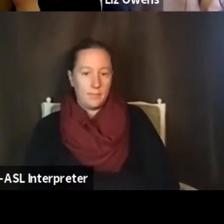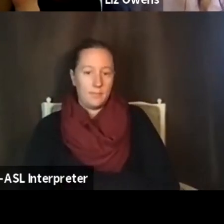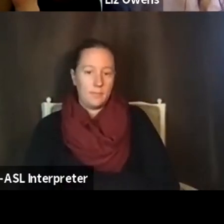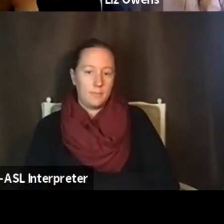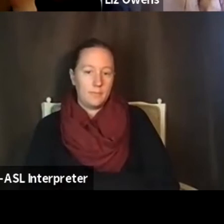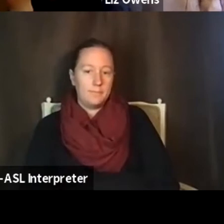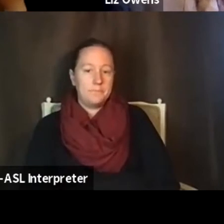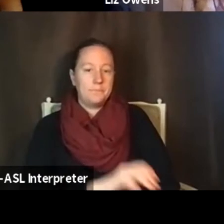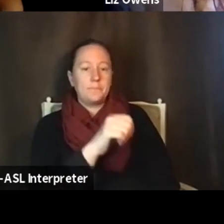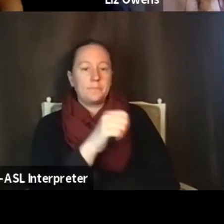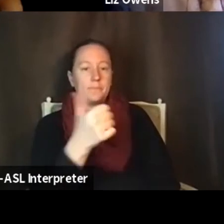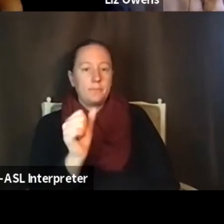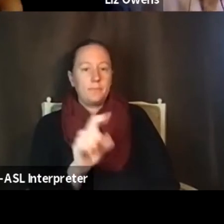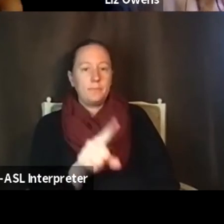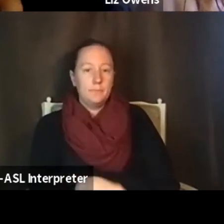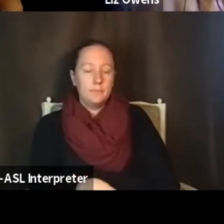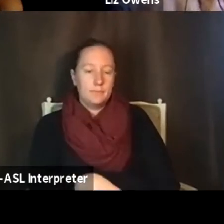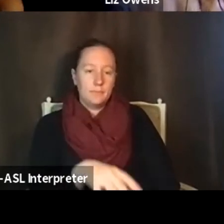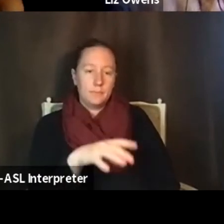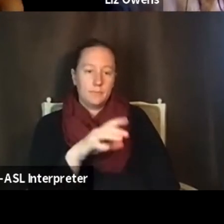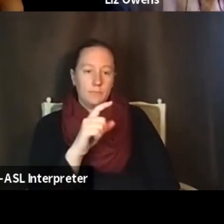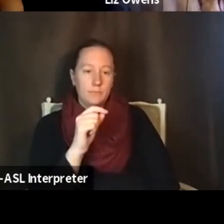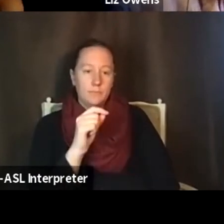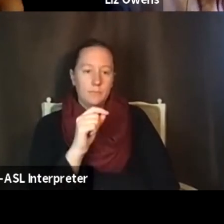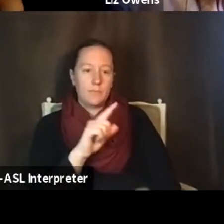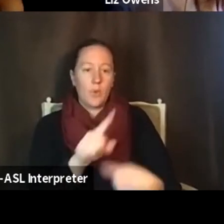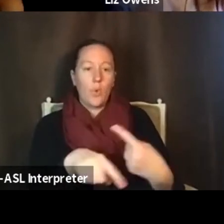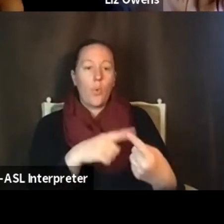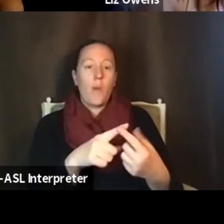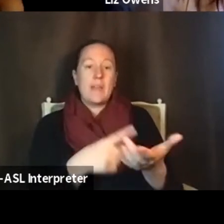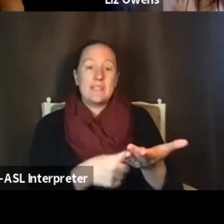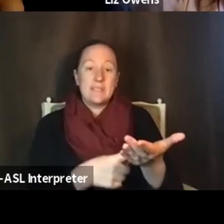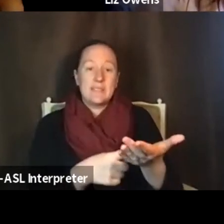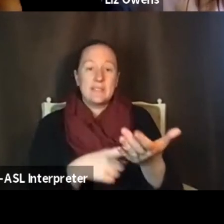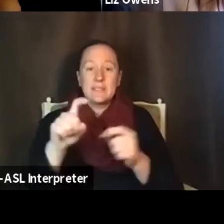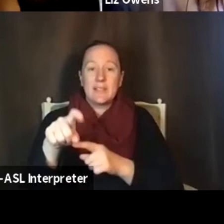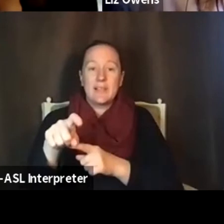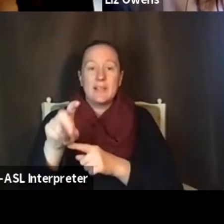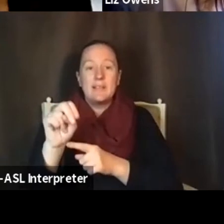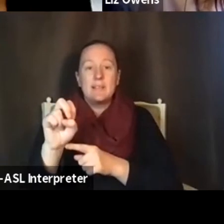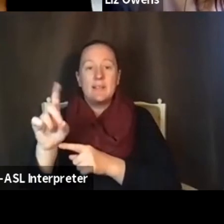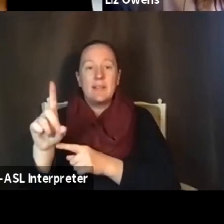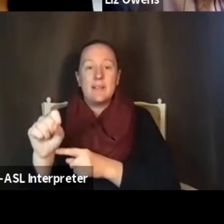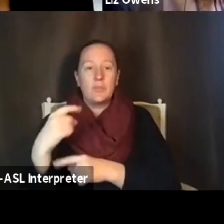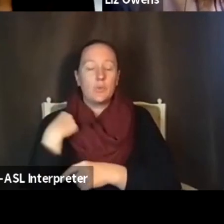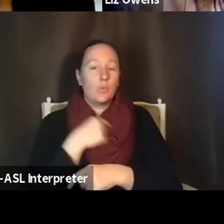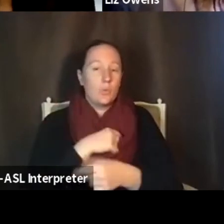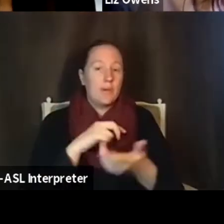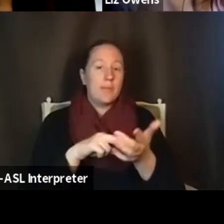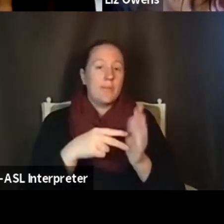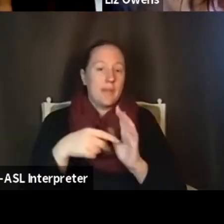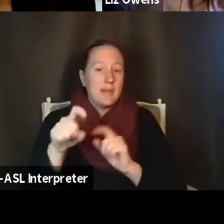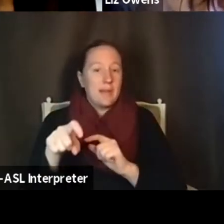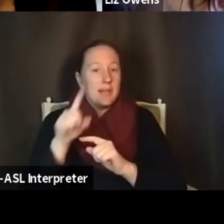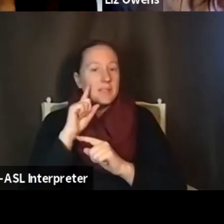Another question that came in ahead of time is, when discussing needs in the needs assessment, are we referring to the needs for resources